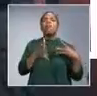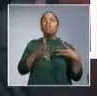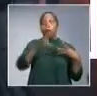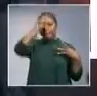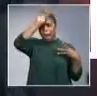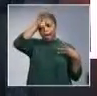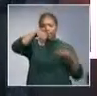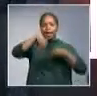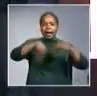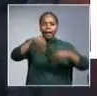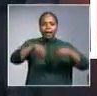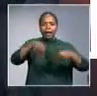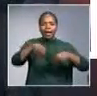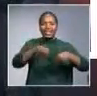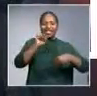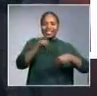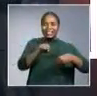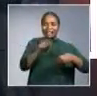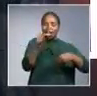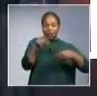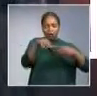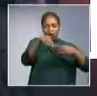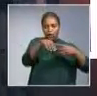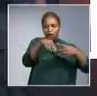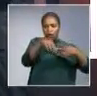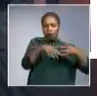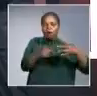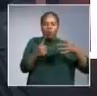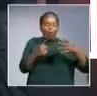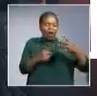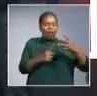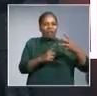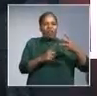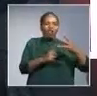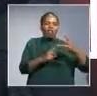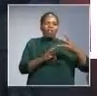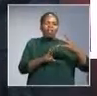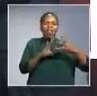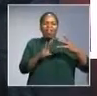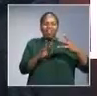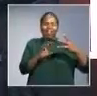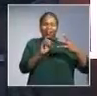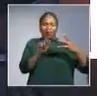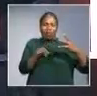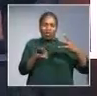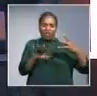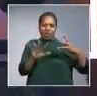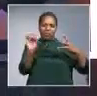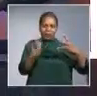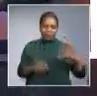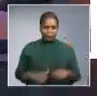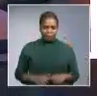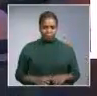and platinum. Platinum also marginal in terms of shares today, with resources, in marginal territory, up